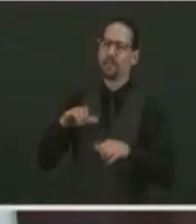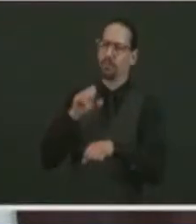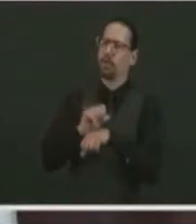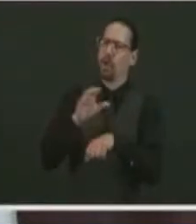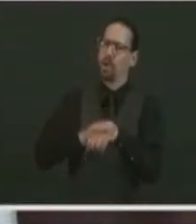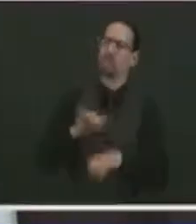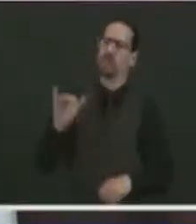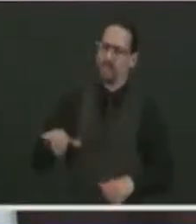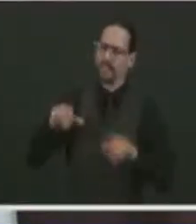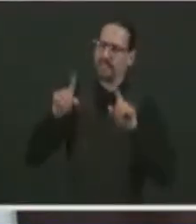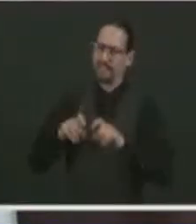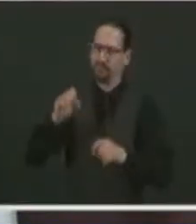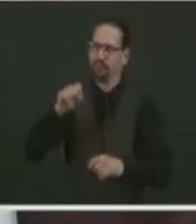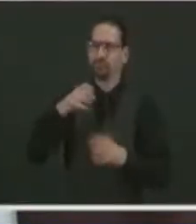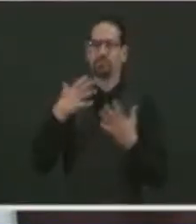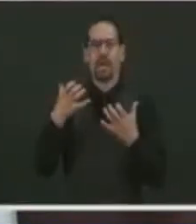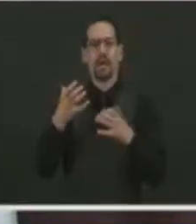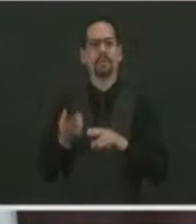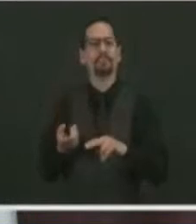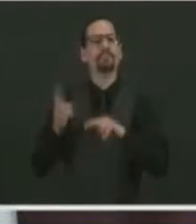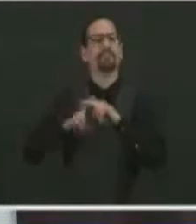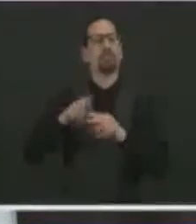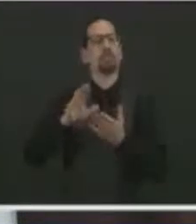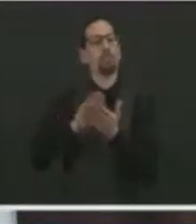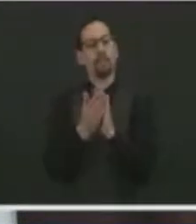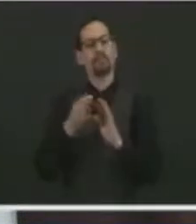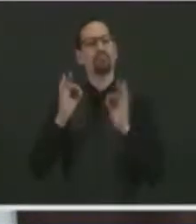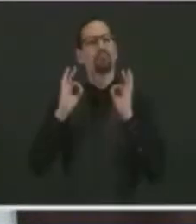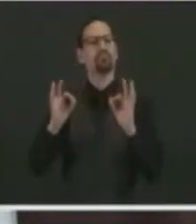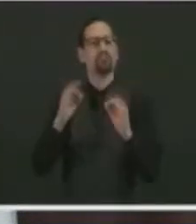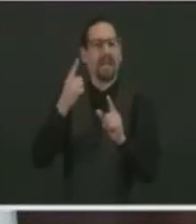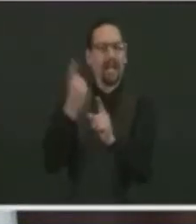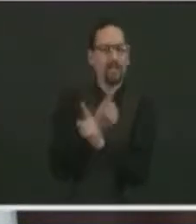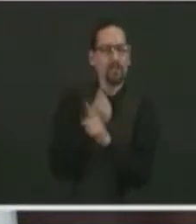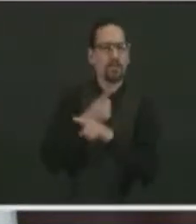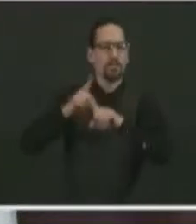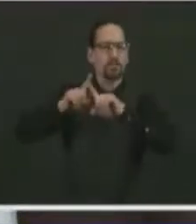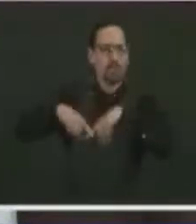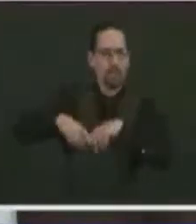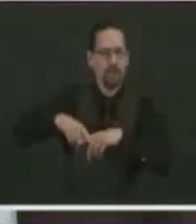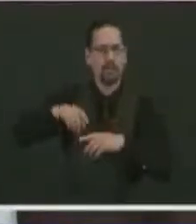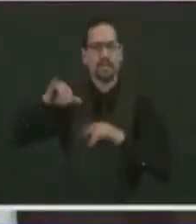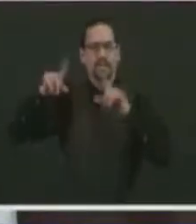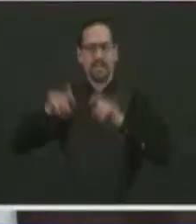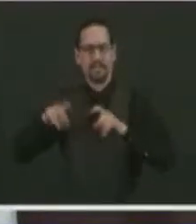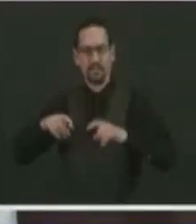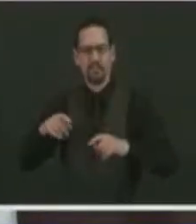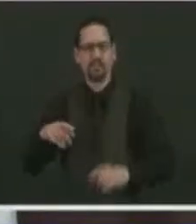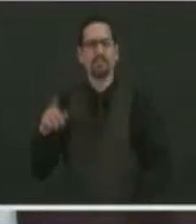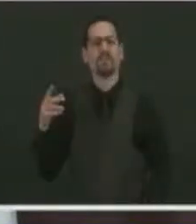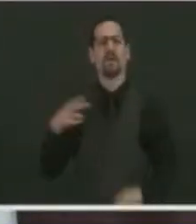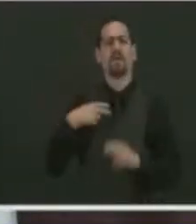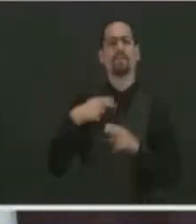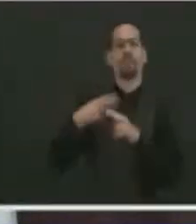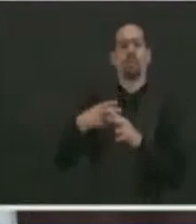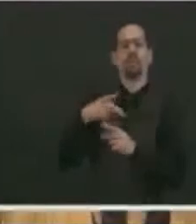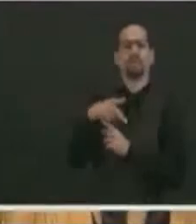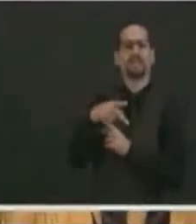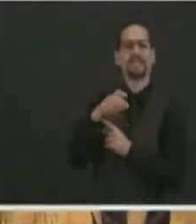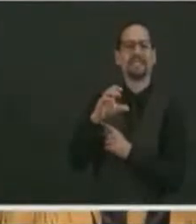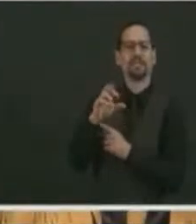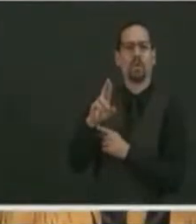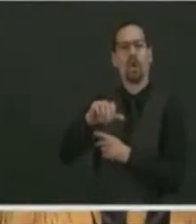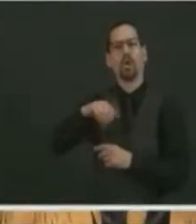about their immunity. And it's why, particularly with this study, we're doing the PCR test and the serology test at the same